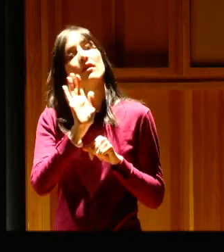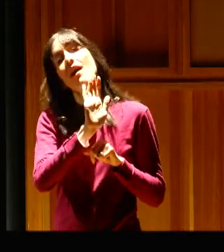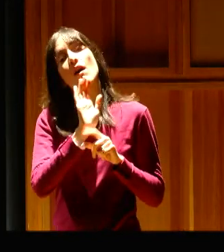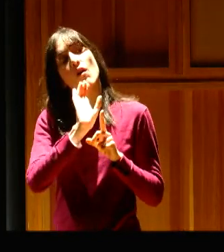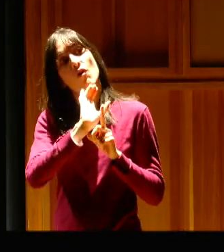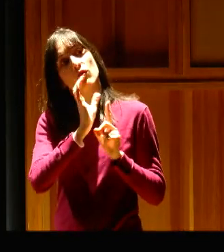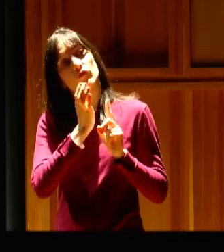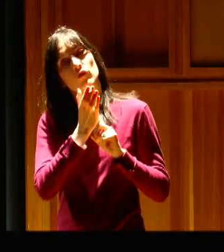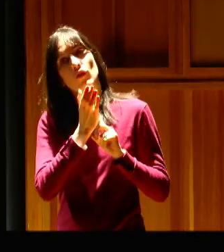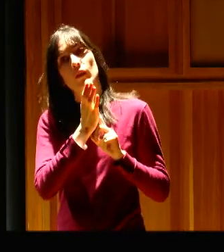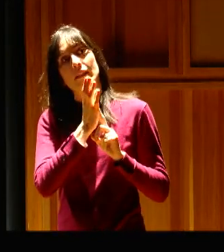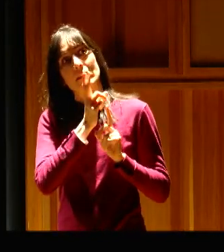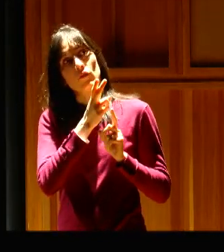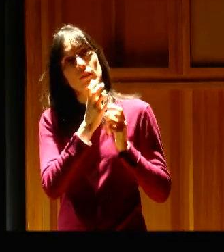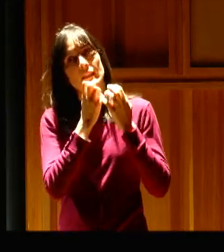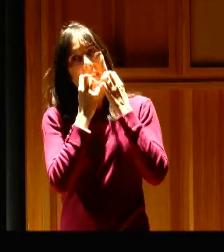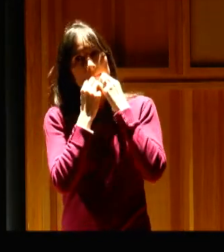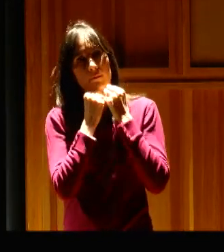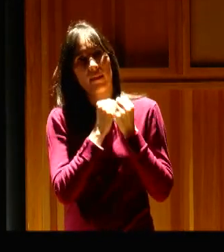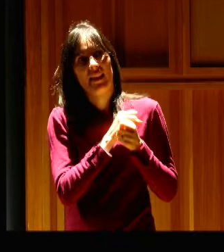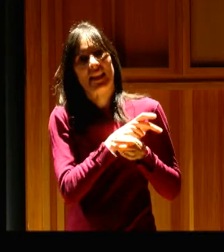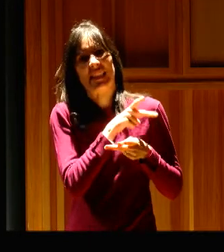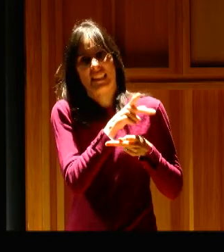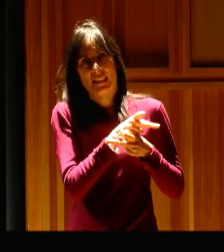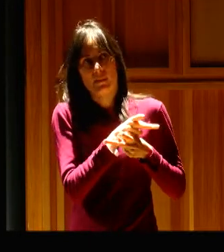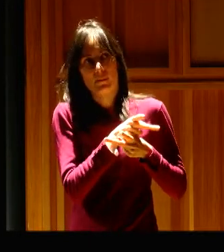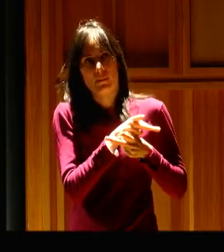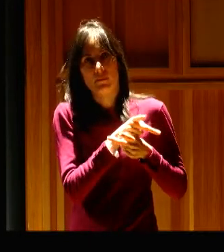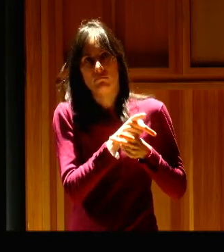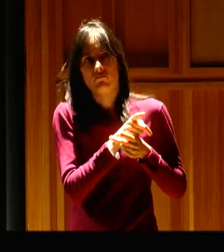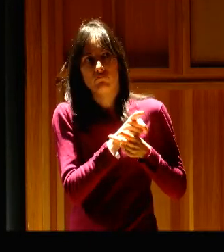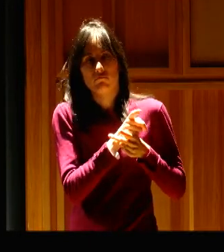empowered in every step of their exodus.